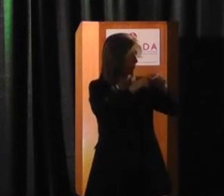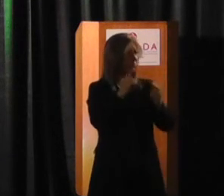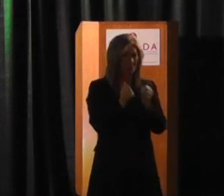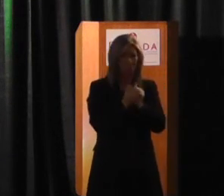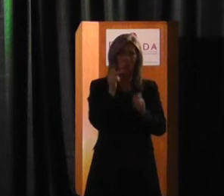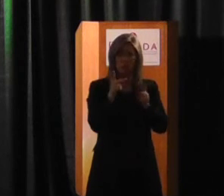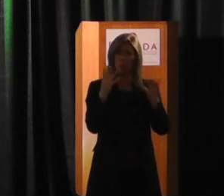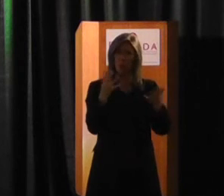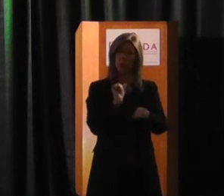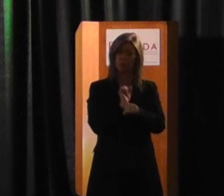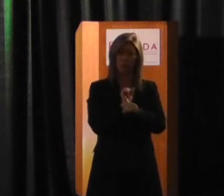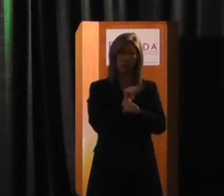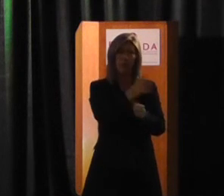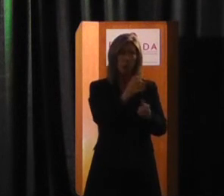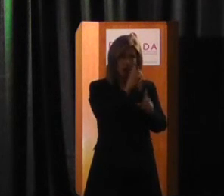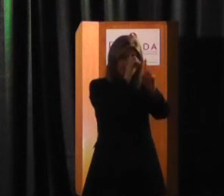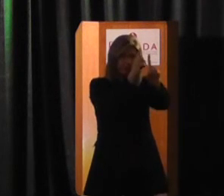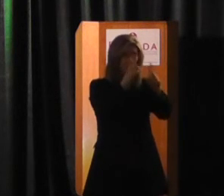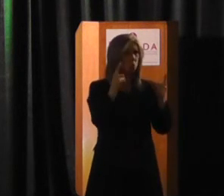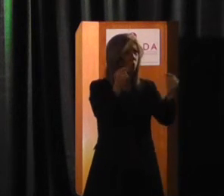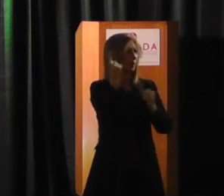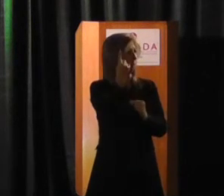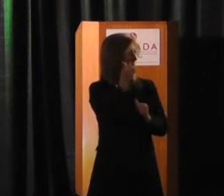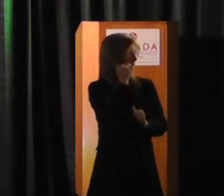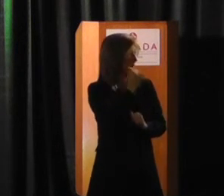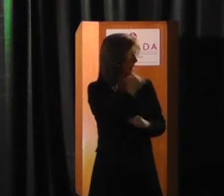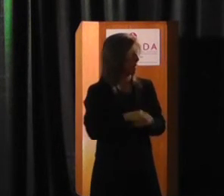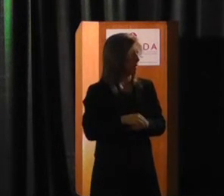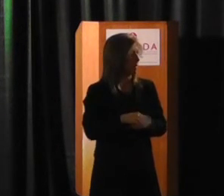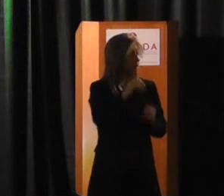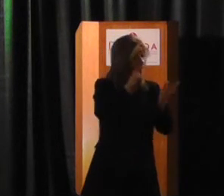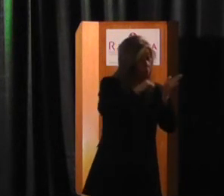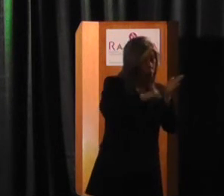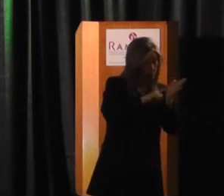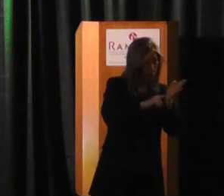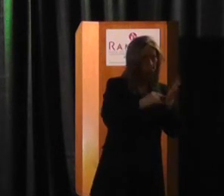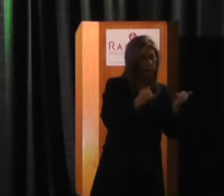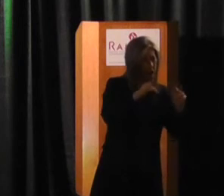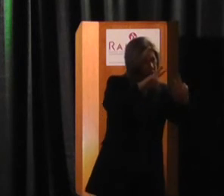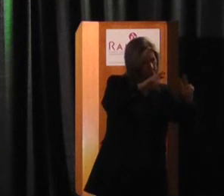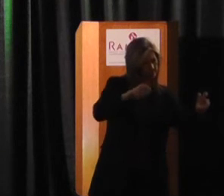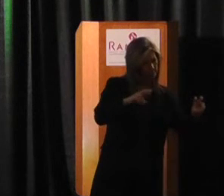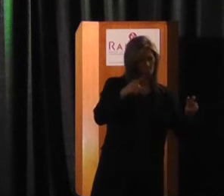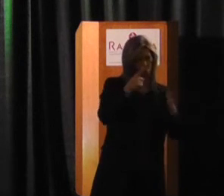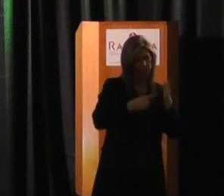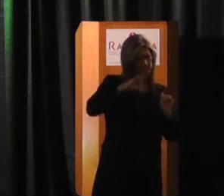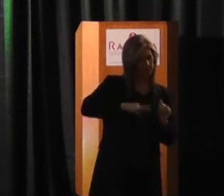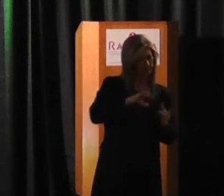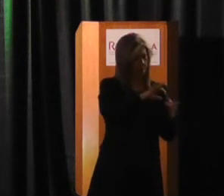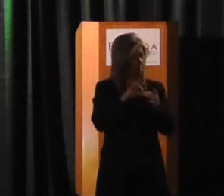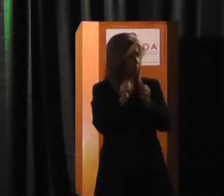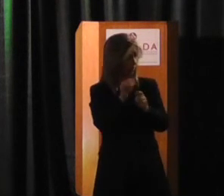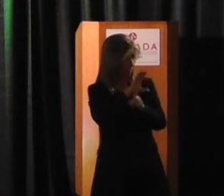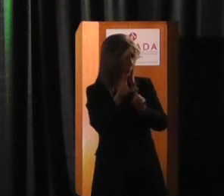something meaningful to do with their day. Research is being done to capture the benefits to workplace culture when a person with a disability works there.